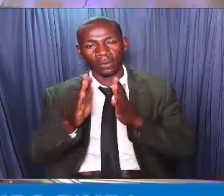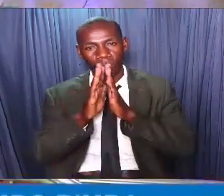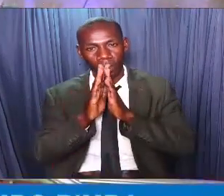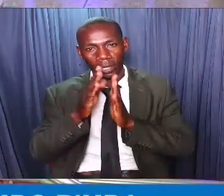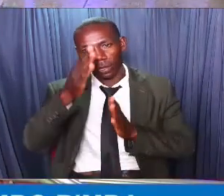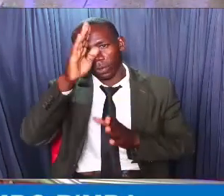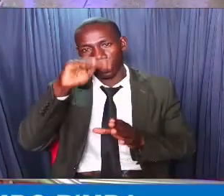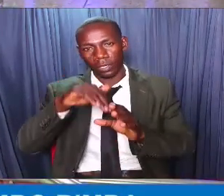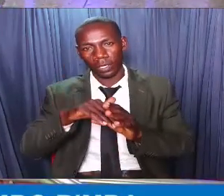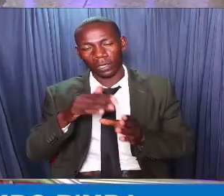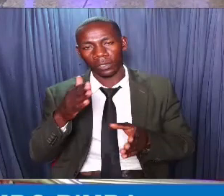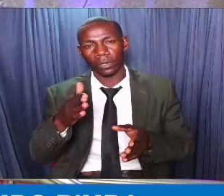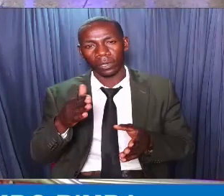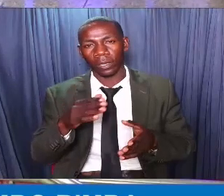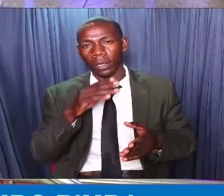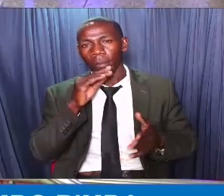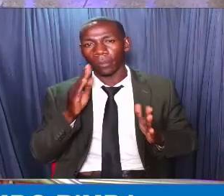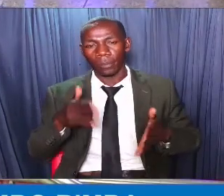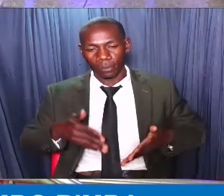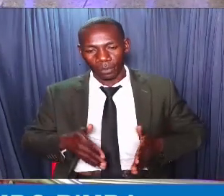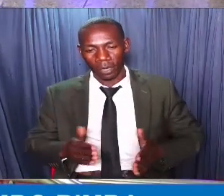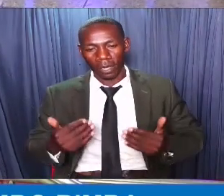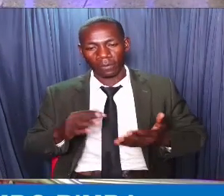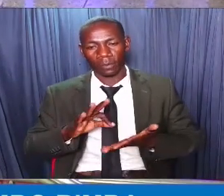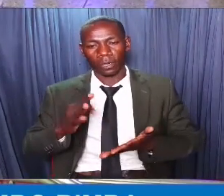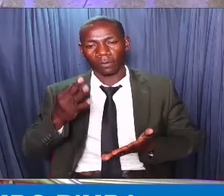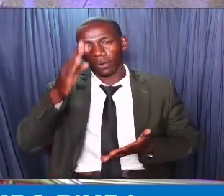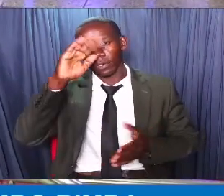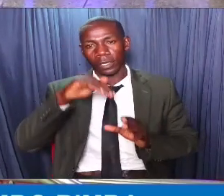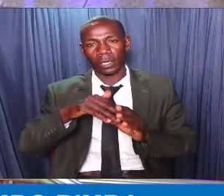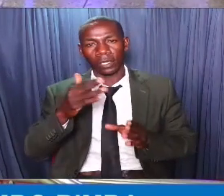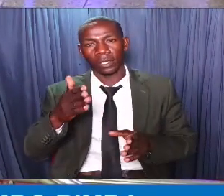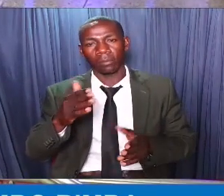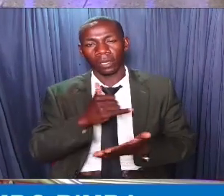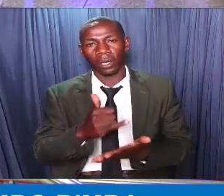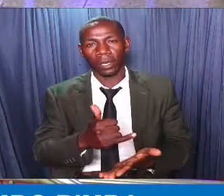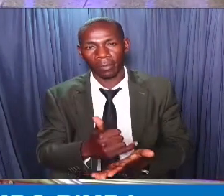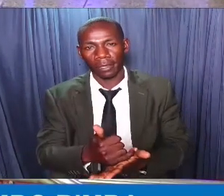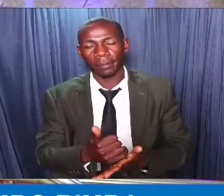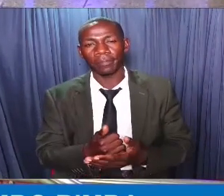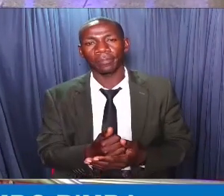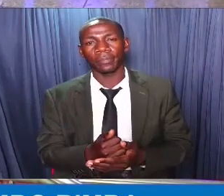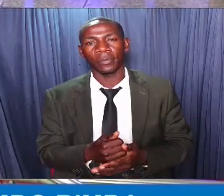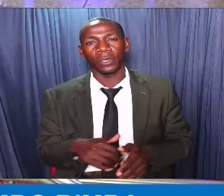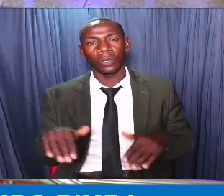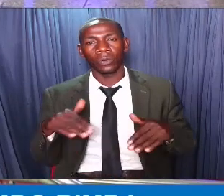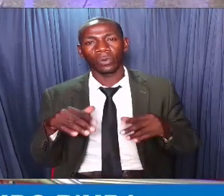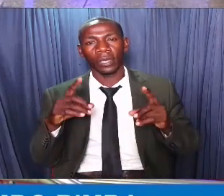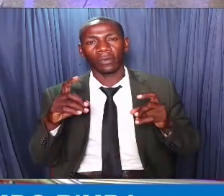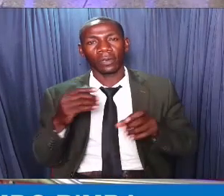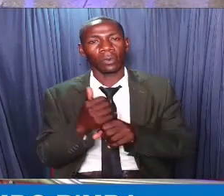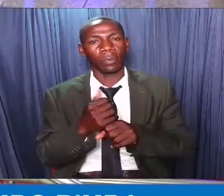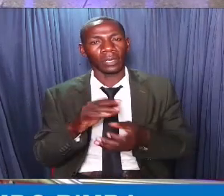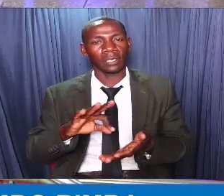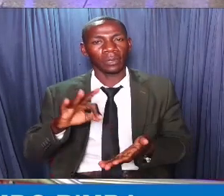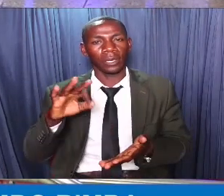spirit of God gives you to pray. Mtu akizaliwa ana roho wa Mungu. When one is born he has the spirit of God in him. Amen. Amen. Unapotenda dhambi umemhuzunisha yeye. Whenever